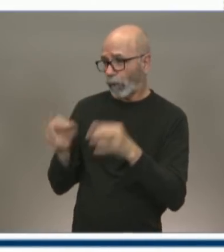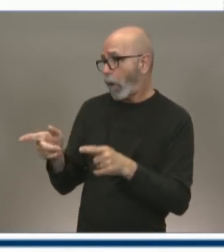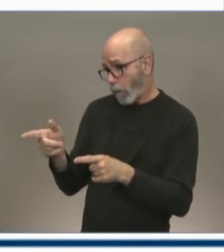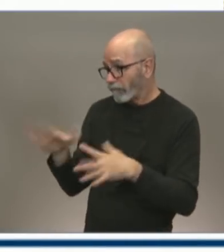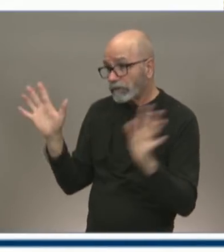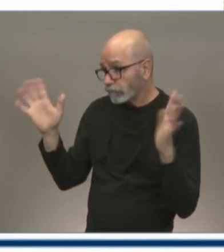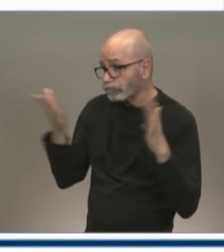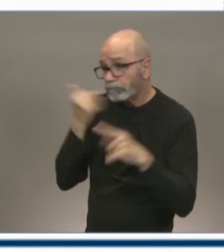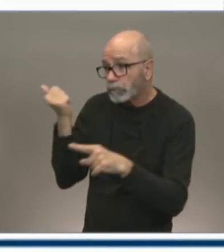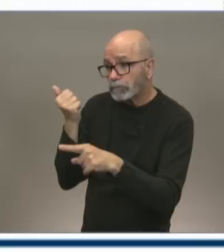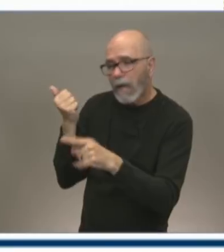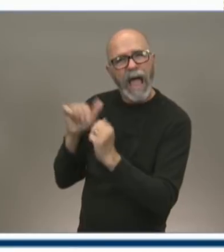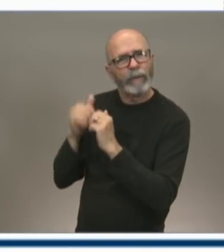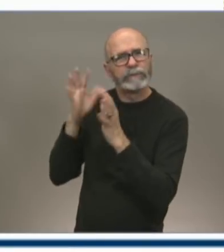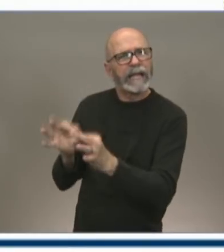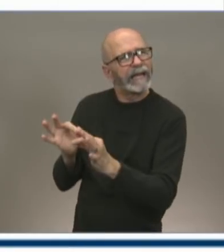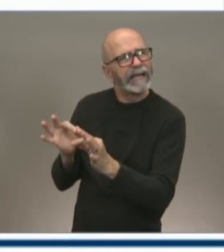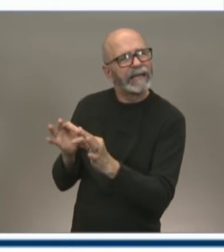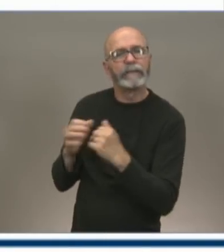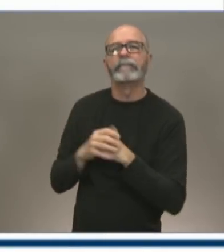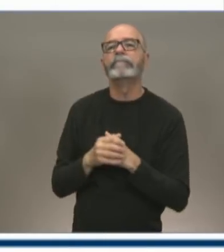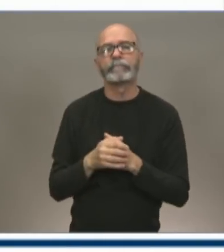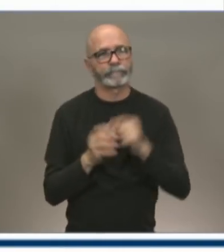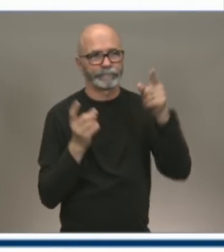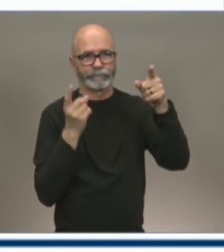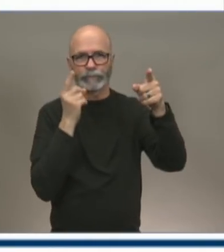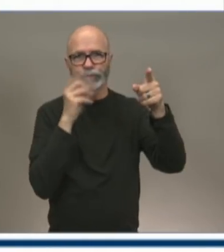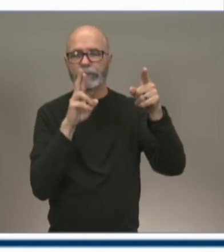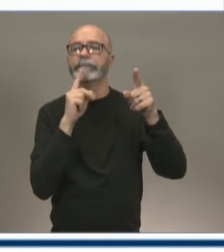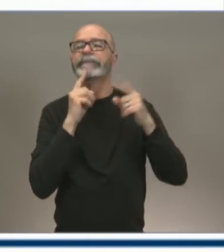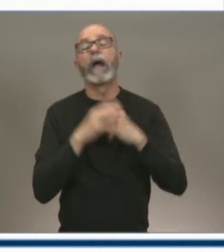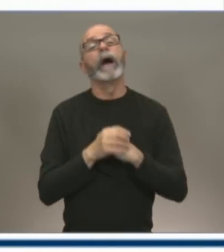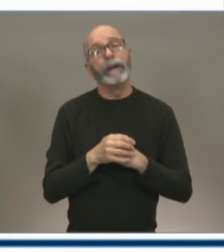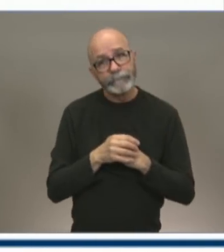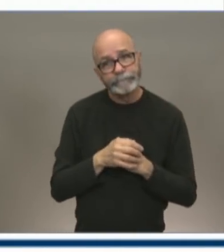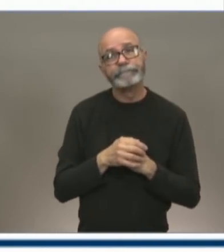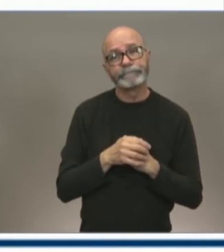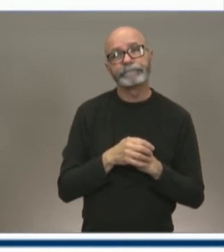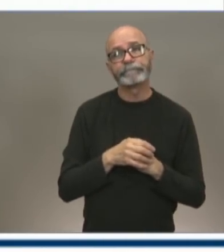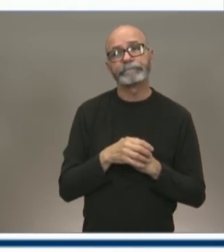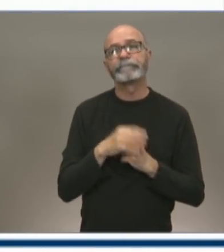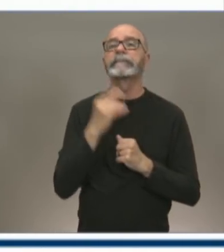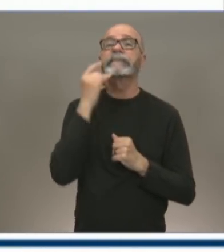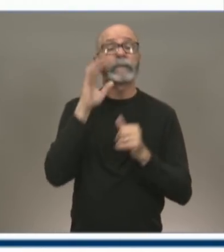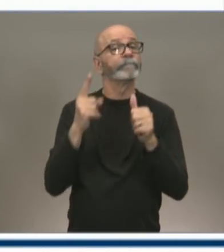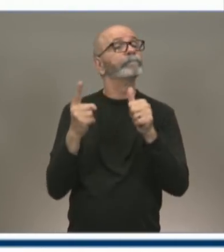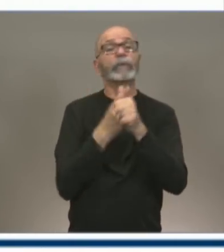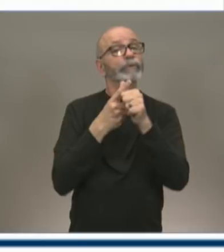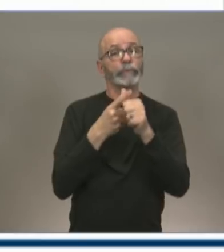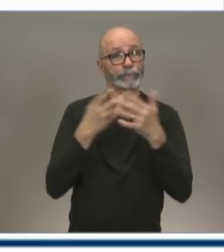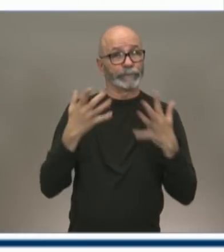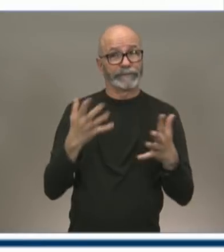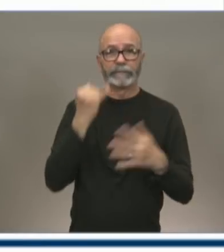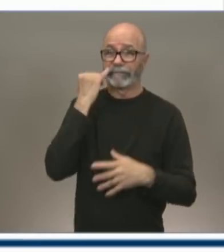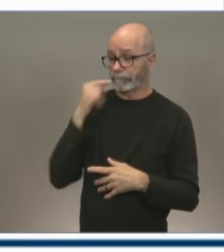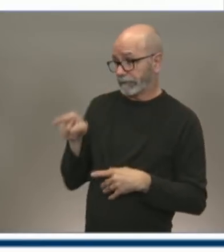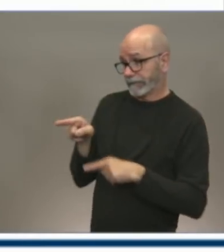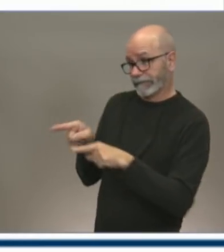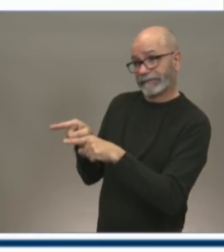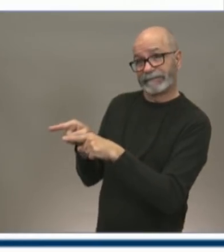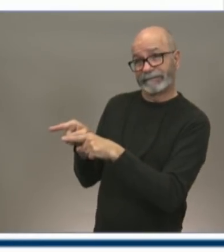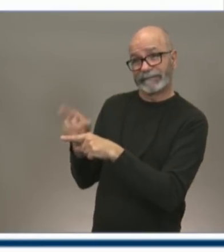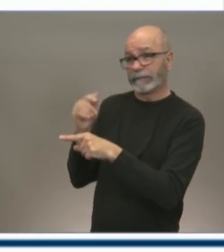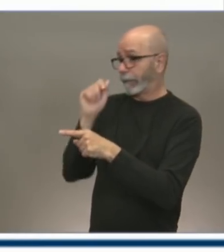approach that's been agreed on by all provinces and territories. At the very beginning, we were looking for a negative, people to test negative, but we realized